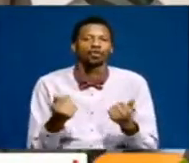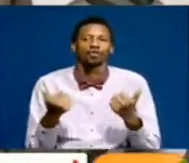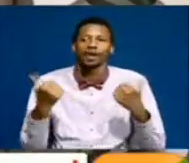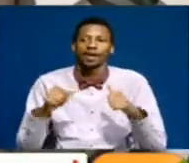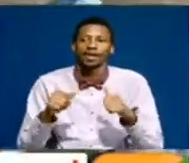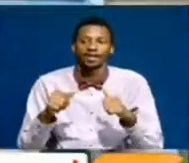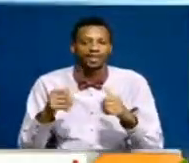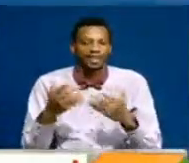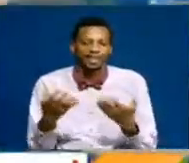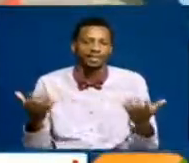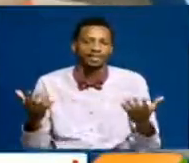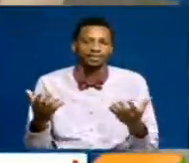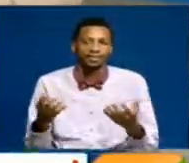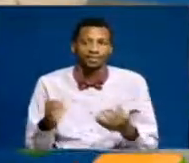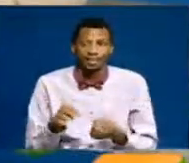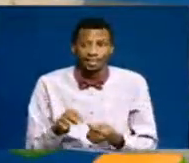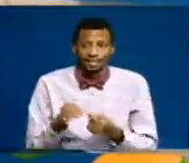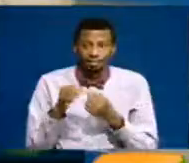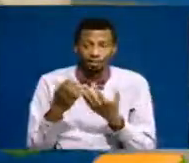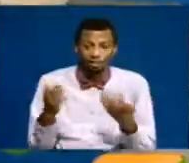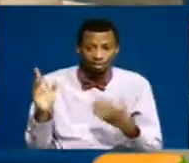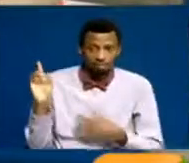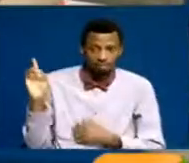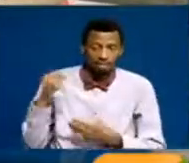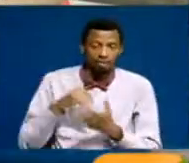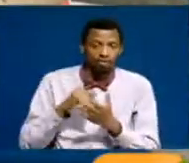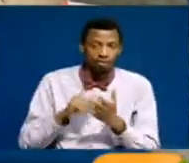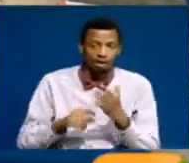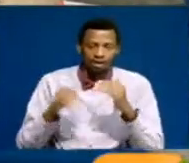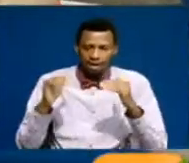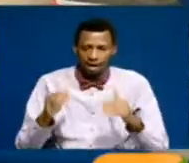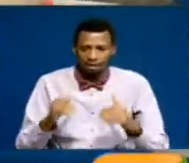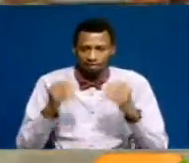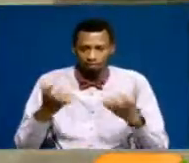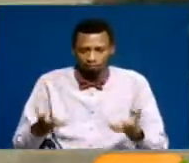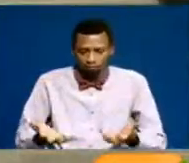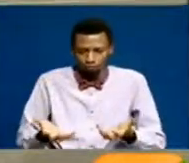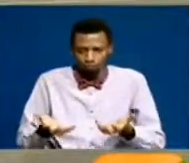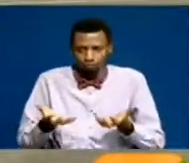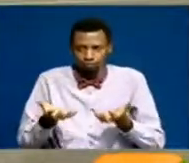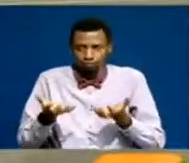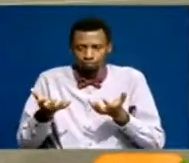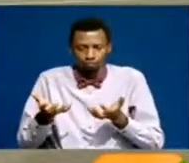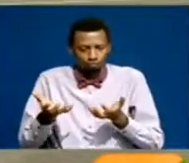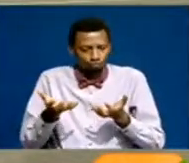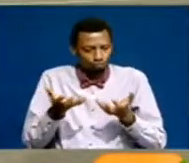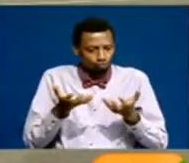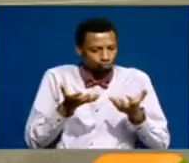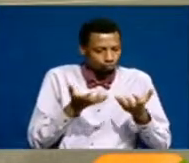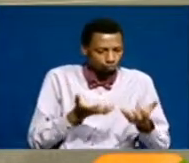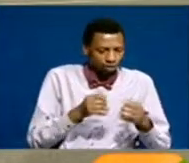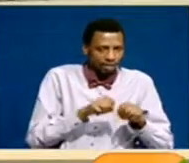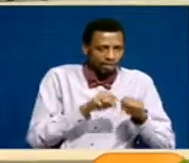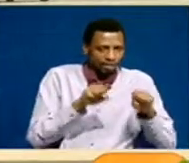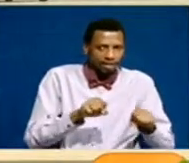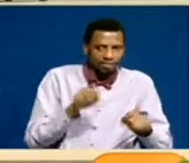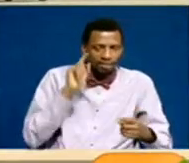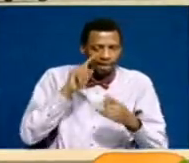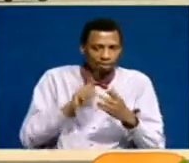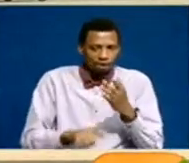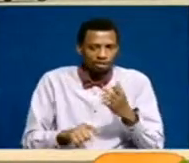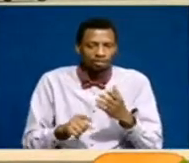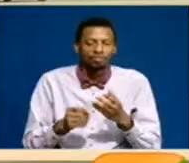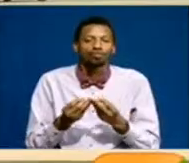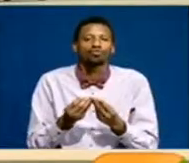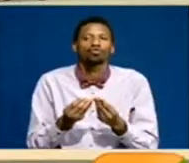scenario. The specialized equipment includes advanced lifting and towing systems designed to handle aircraft incidents